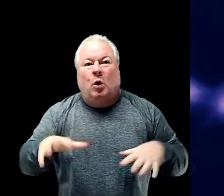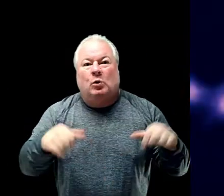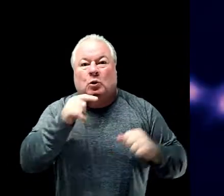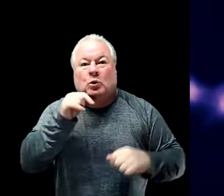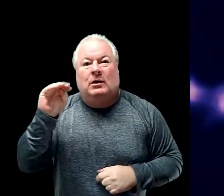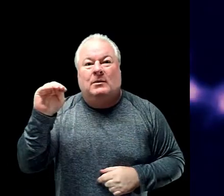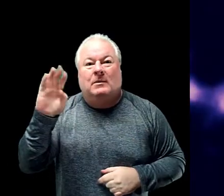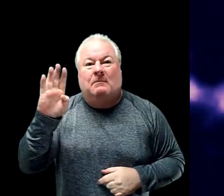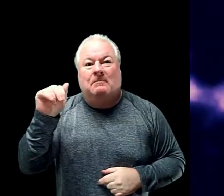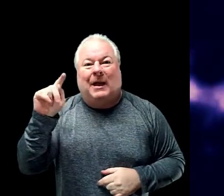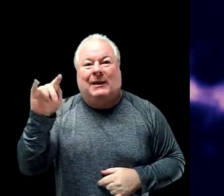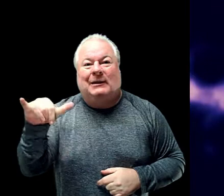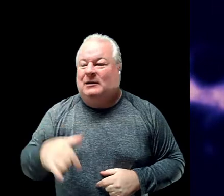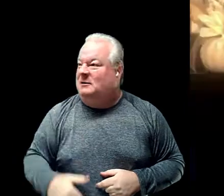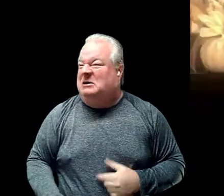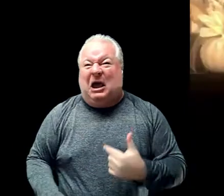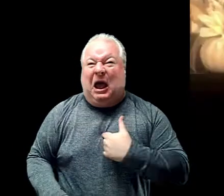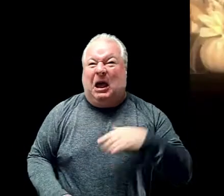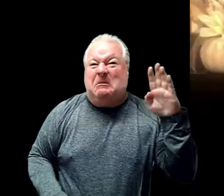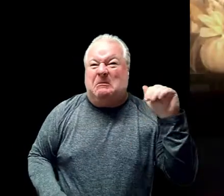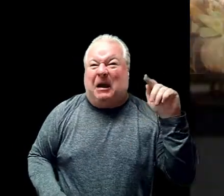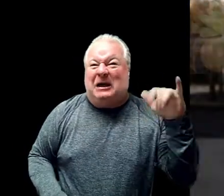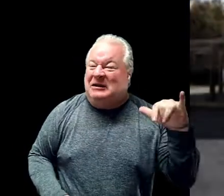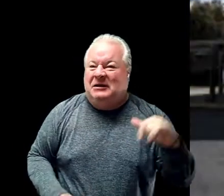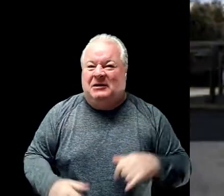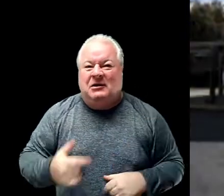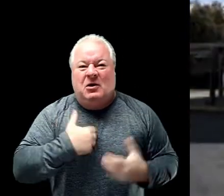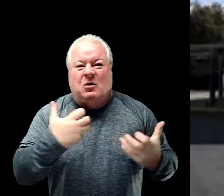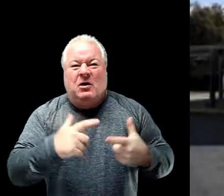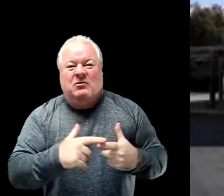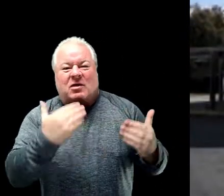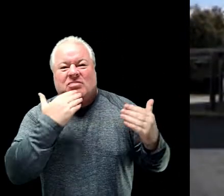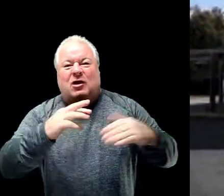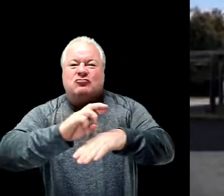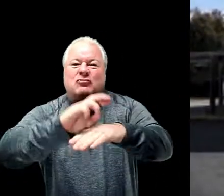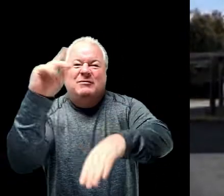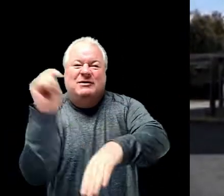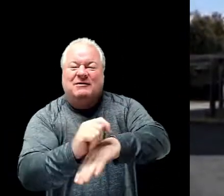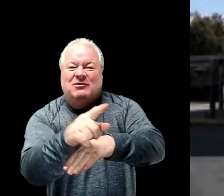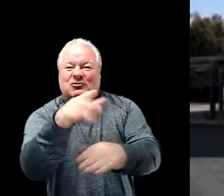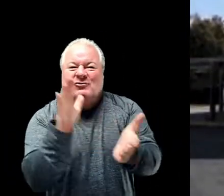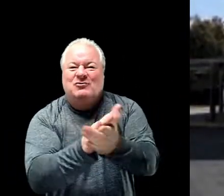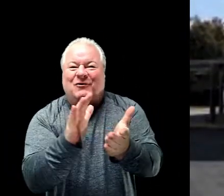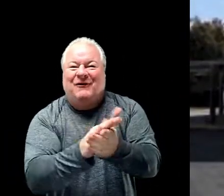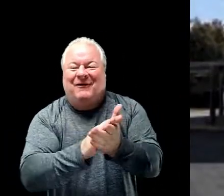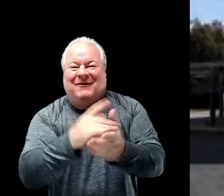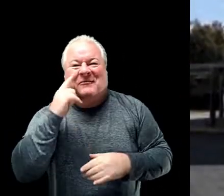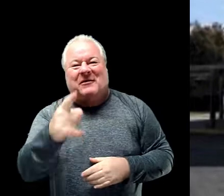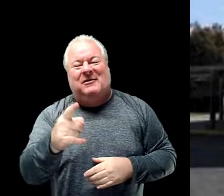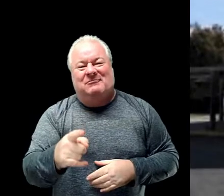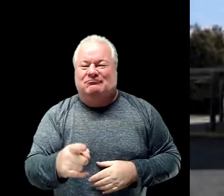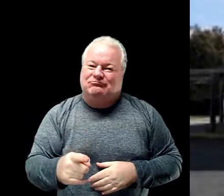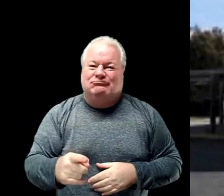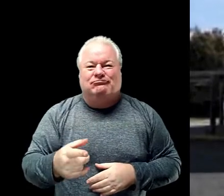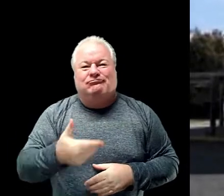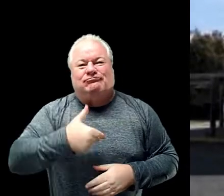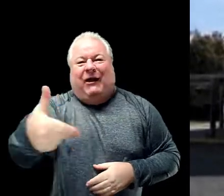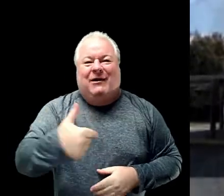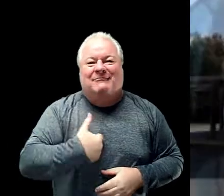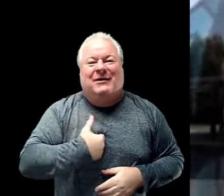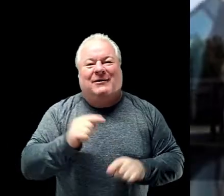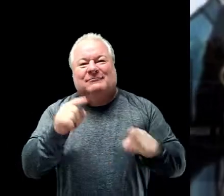guest host, Batty. I'm Batty, and I wanted to thank Raymond Temple Elementary School for having me